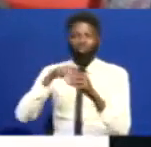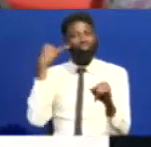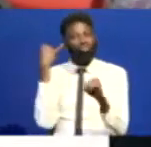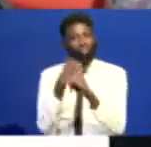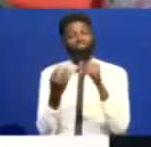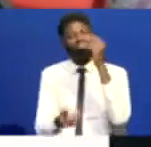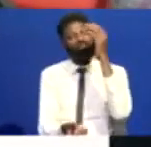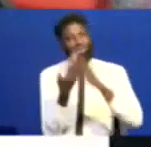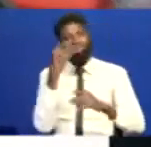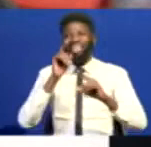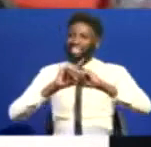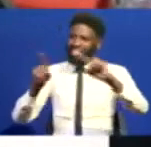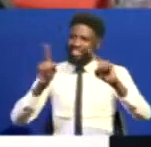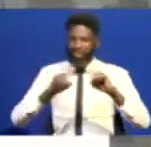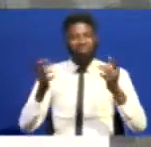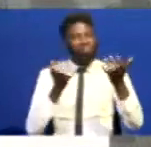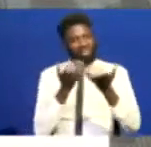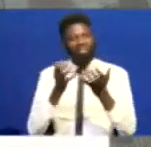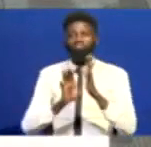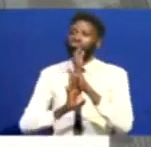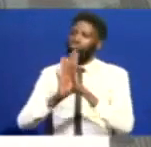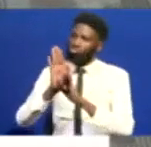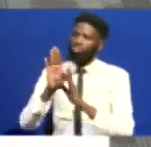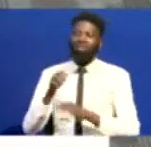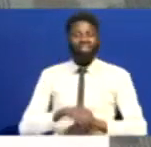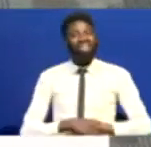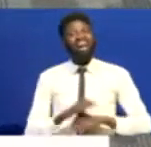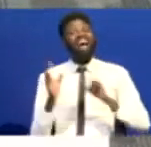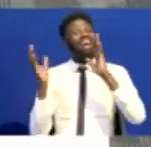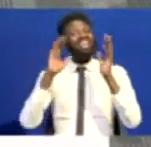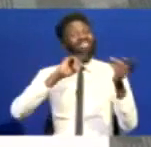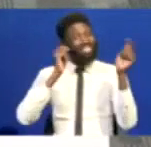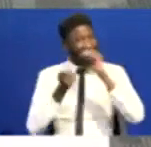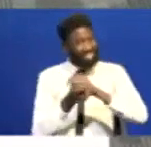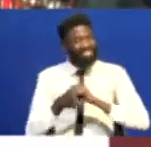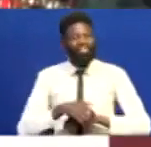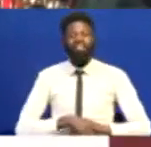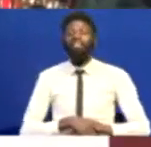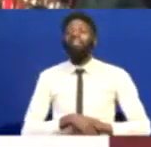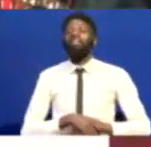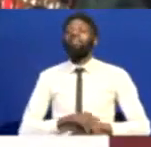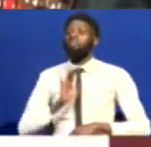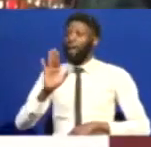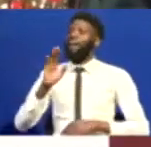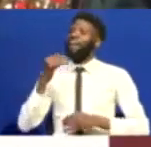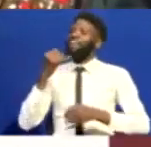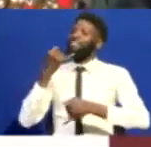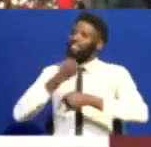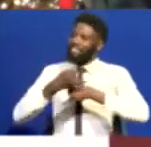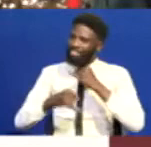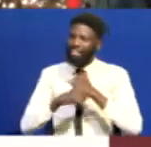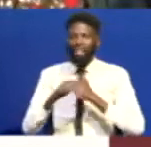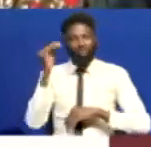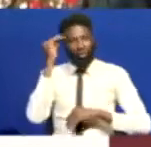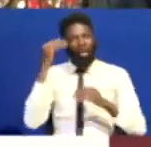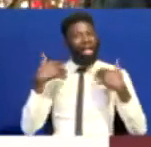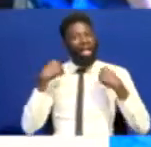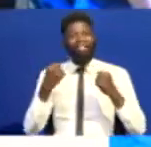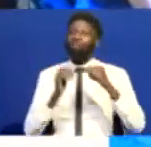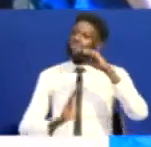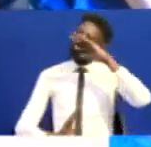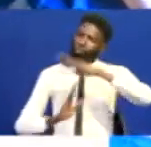creation and enterprise development, climate change, infrastructure, education and health as key focus